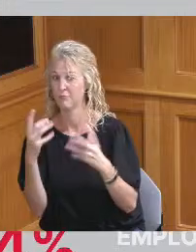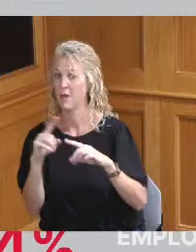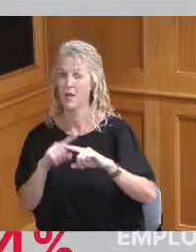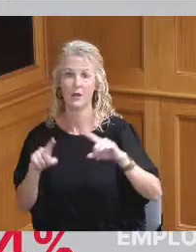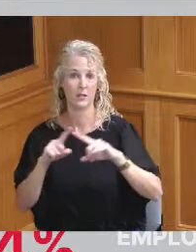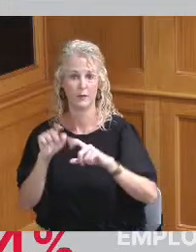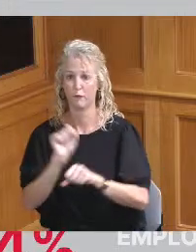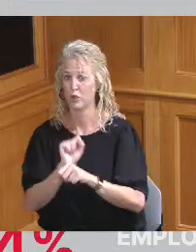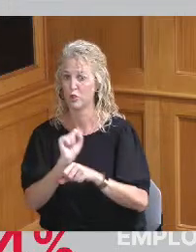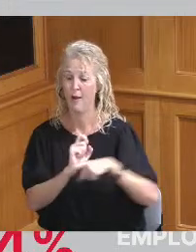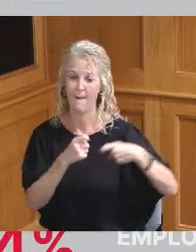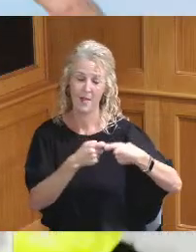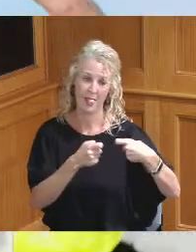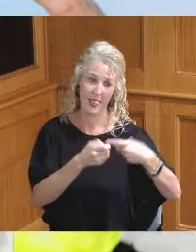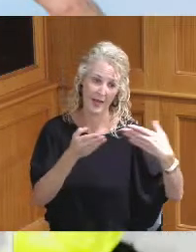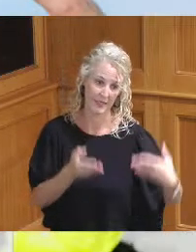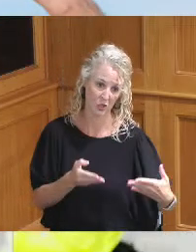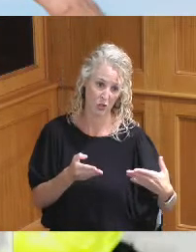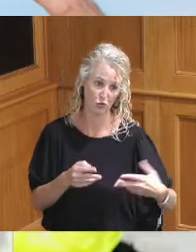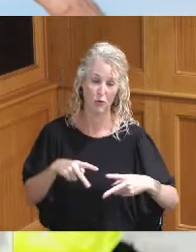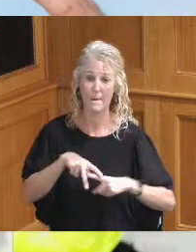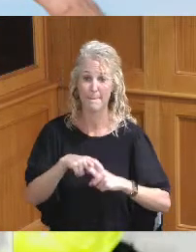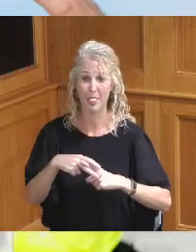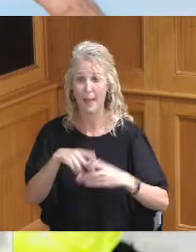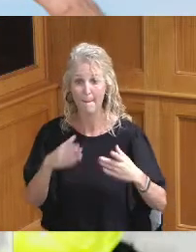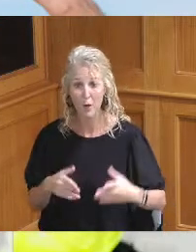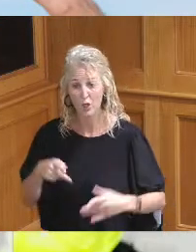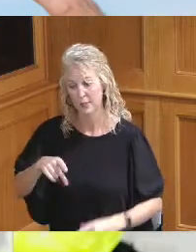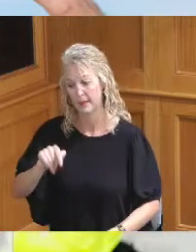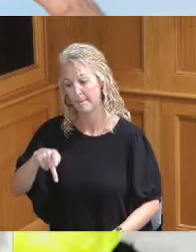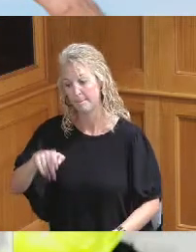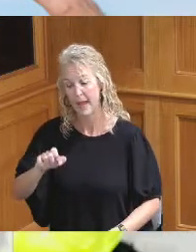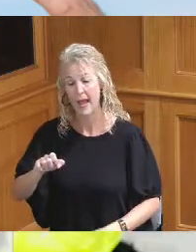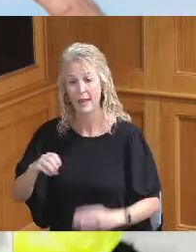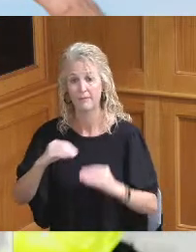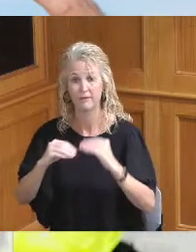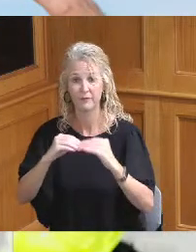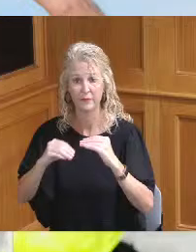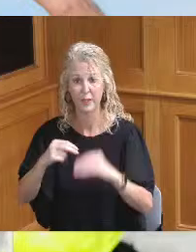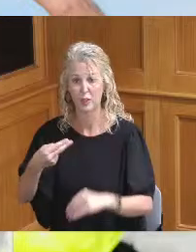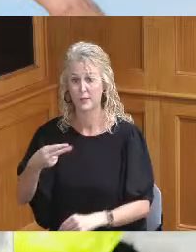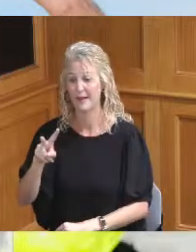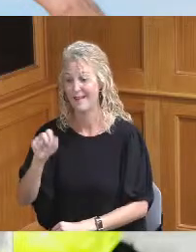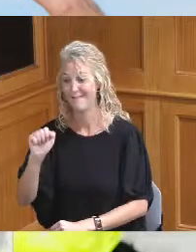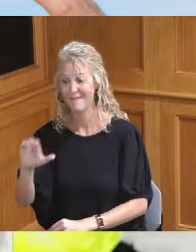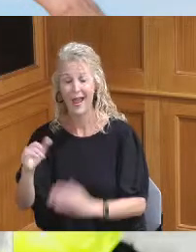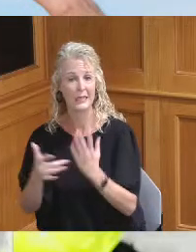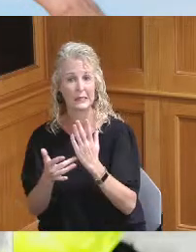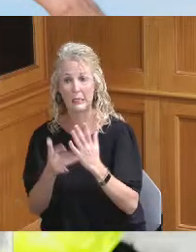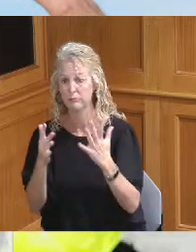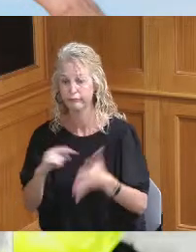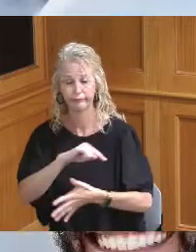ironworkers, electricians, plumbers, pipe fitters, and HVAC technicians.